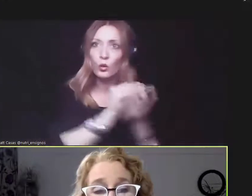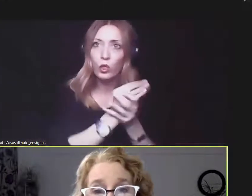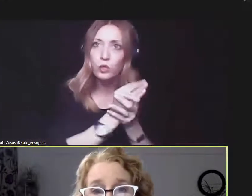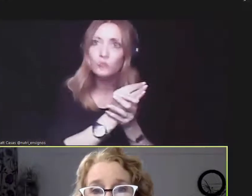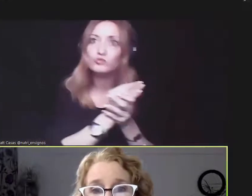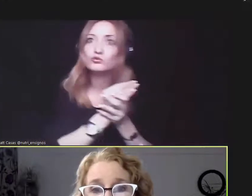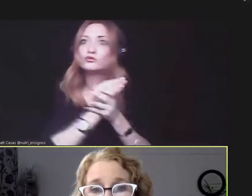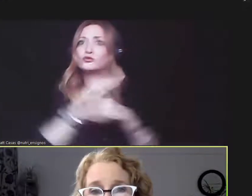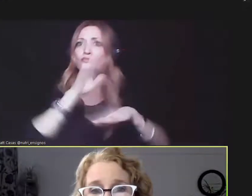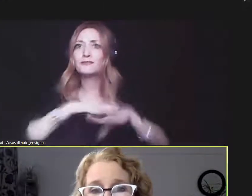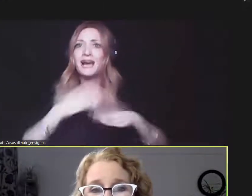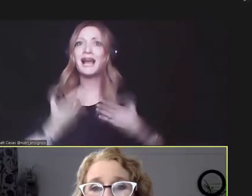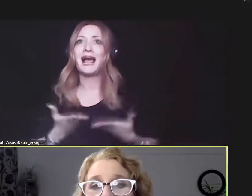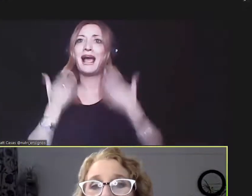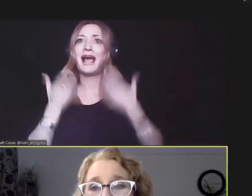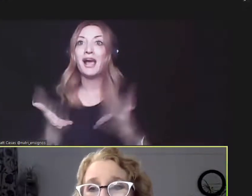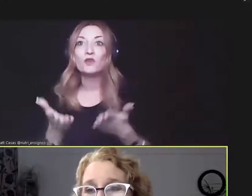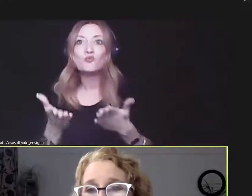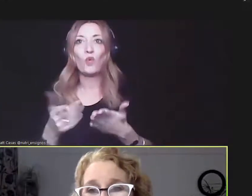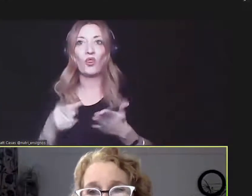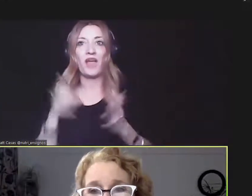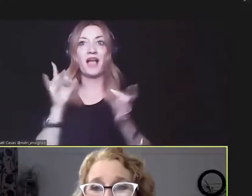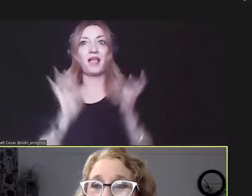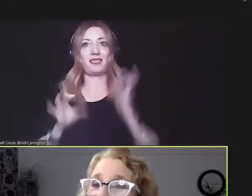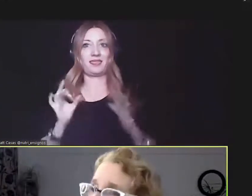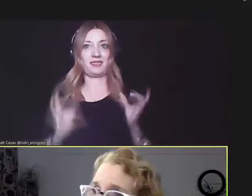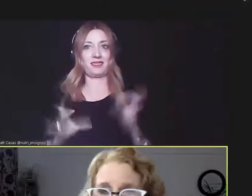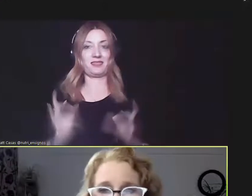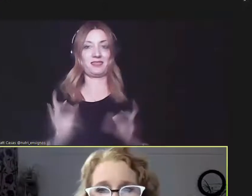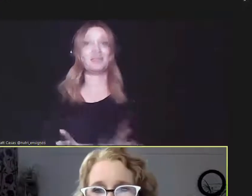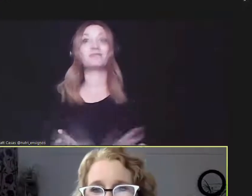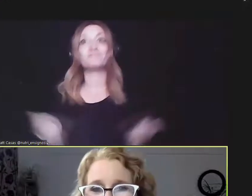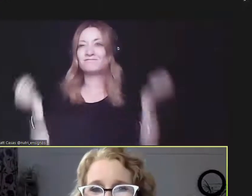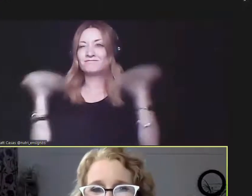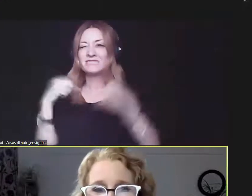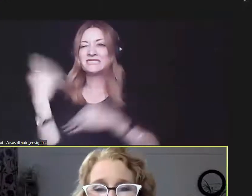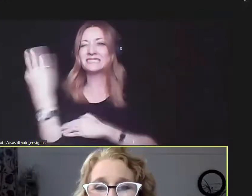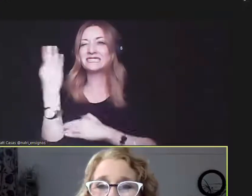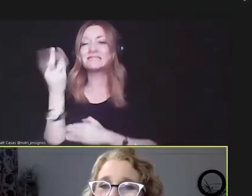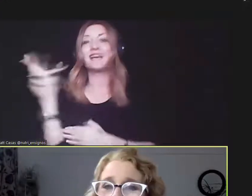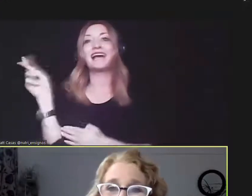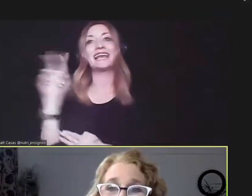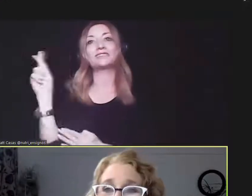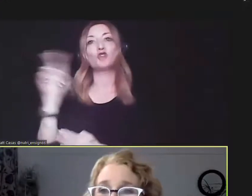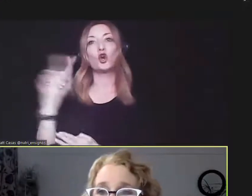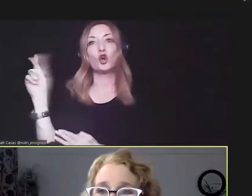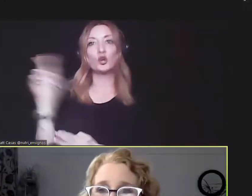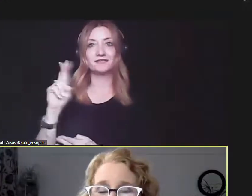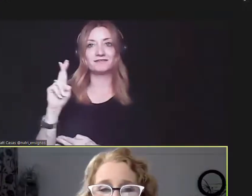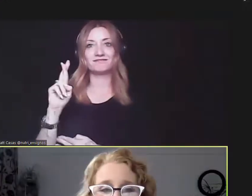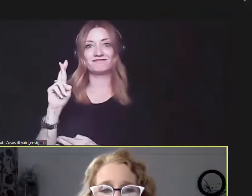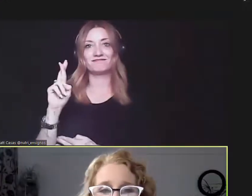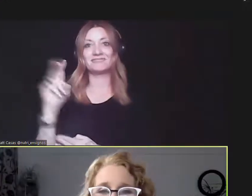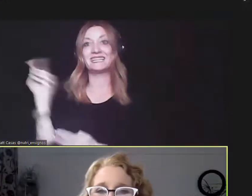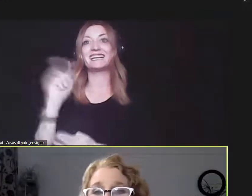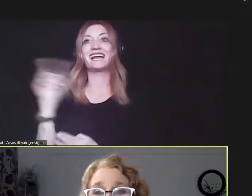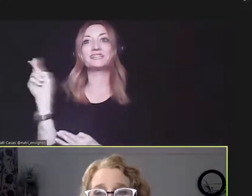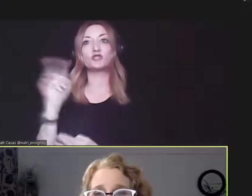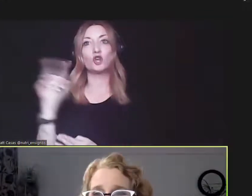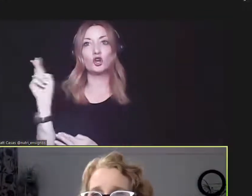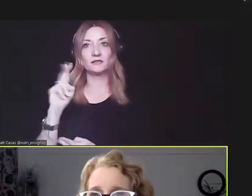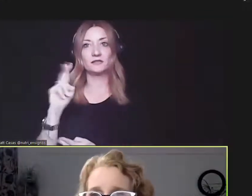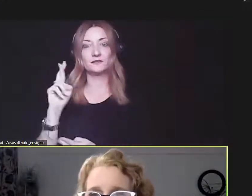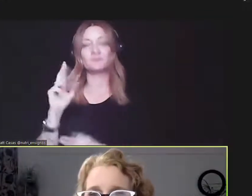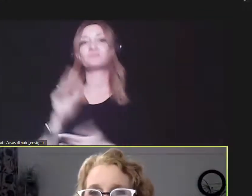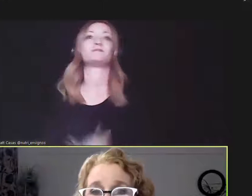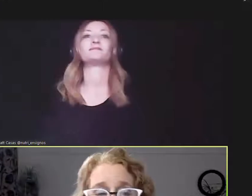bacteria cleansing as well. And that is Restorex. Now, Restorex is one of